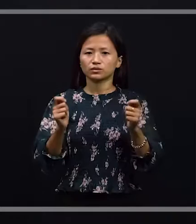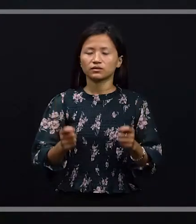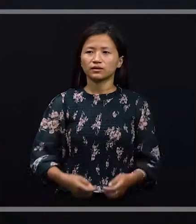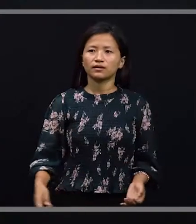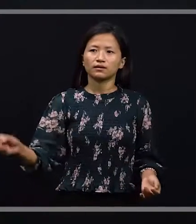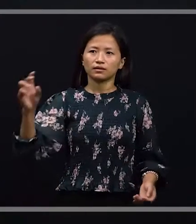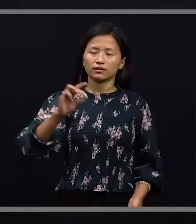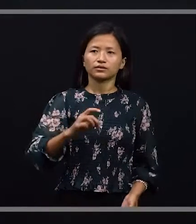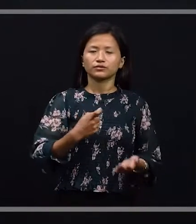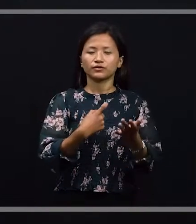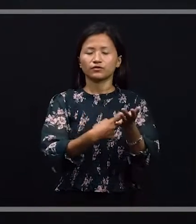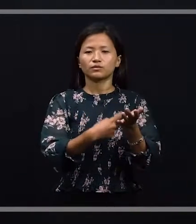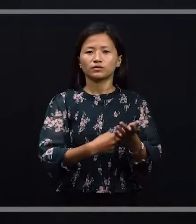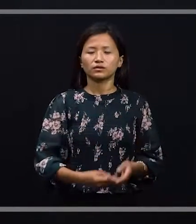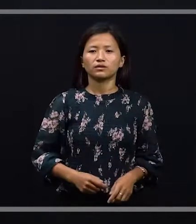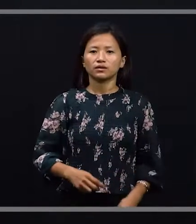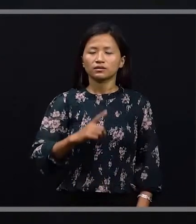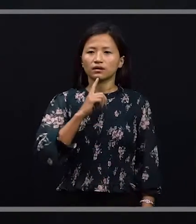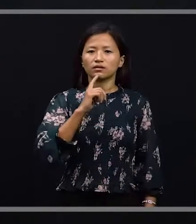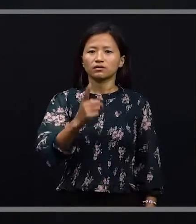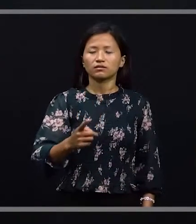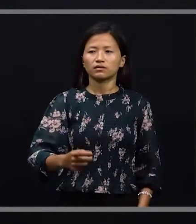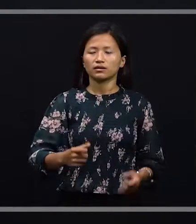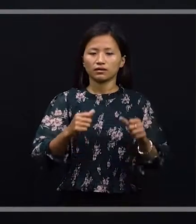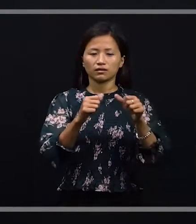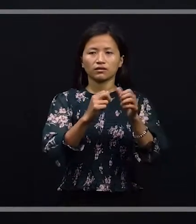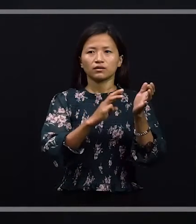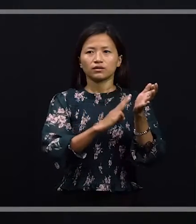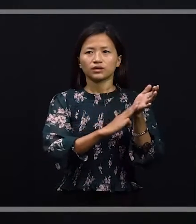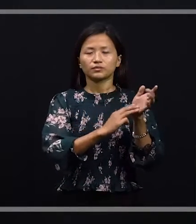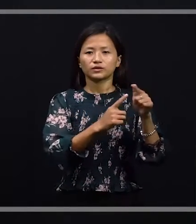reformer, and he introduced the Amity Sabha. Okay,